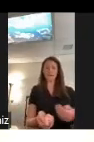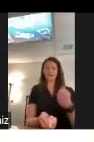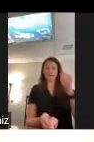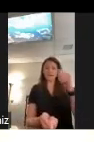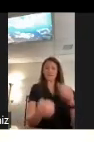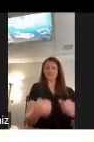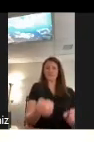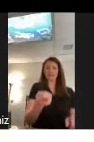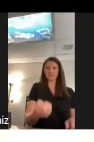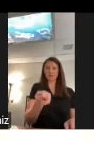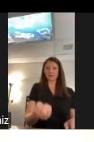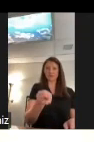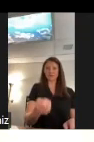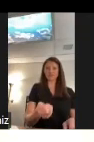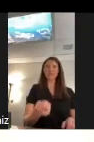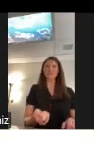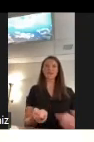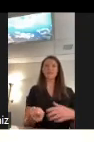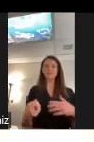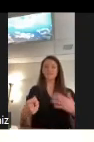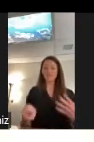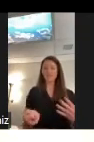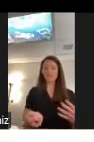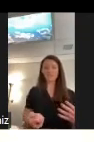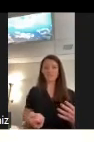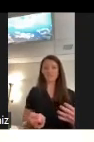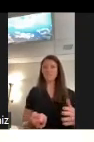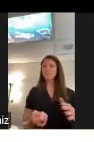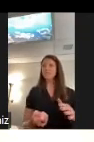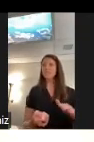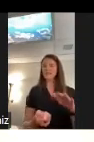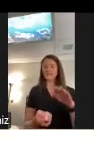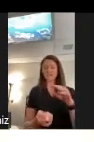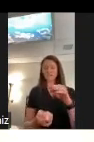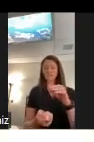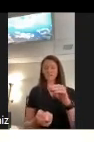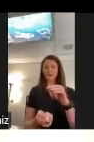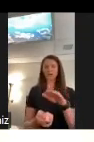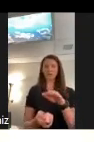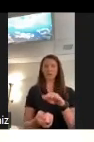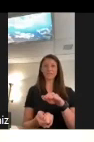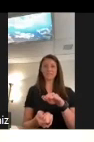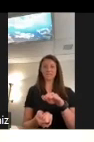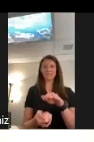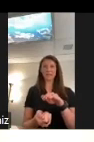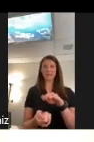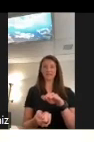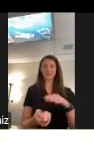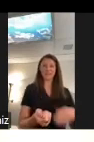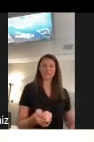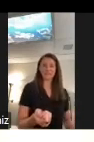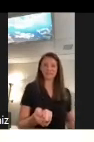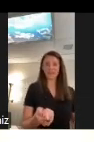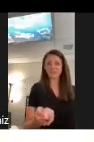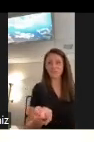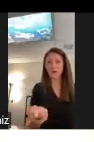the paddle and then we just tap the ball like this. But to challenge his flexibility, I had him put the ball, rest it on the paddle,